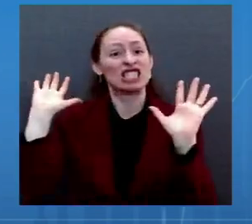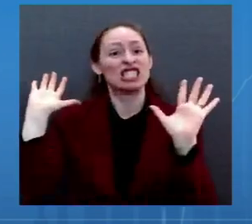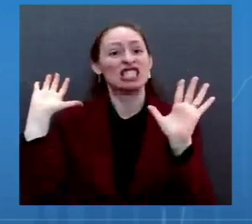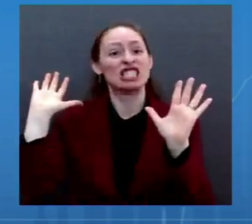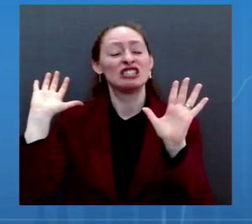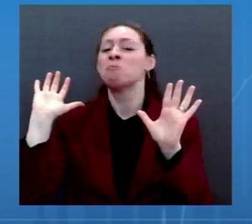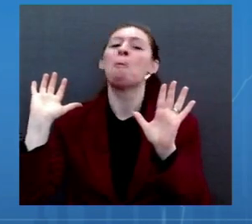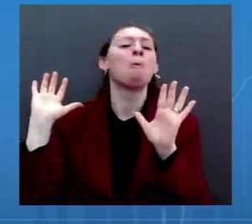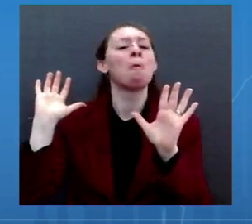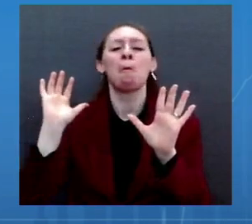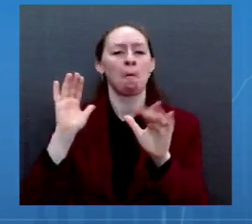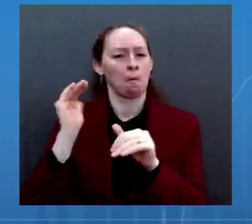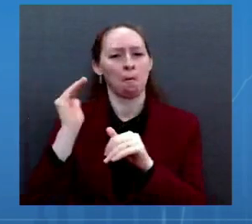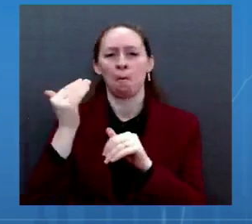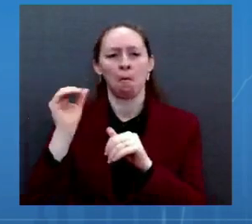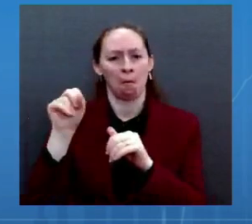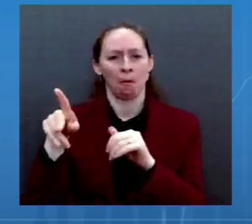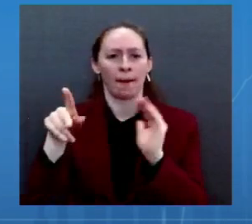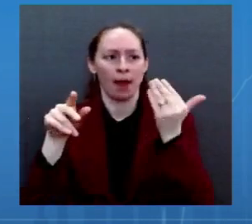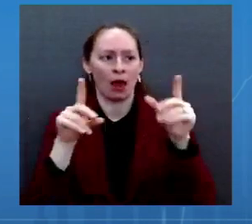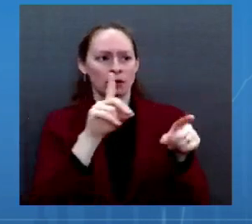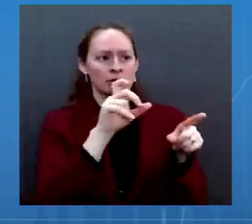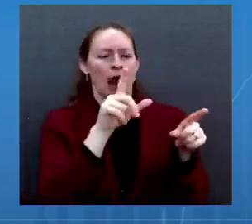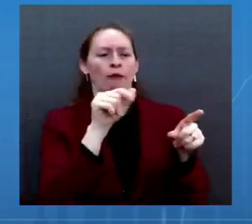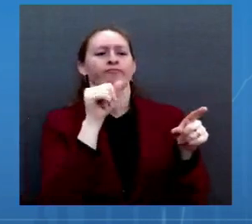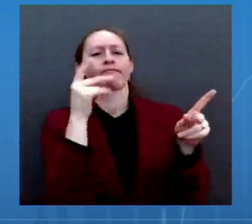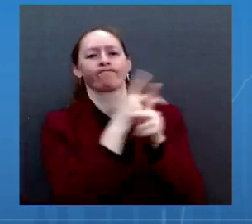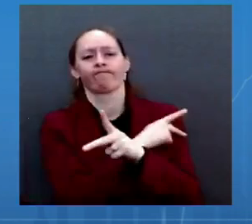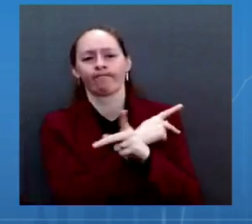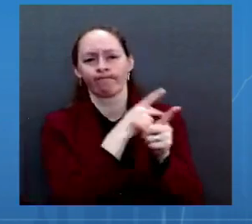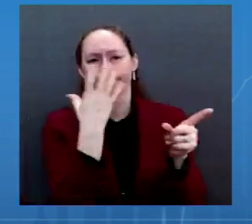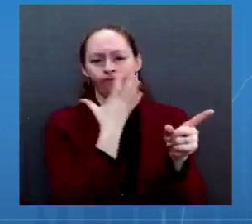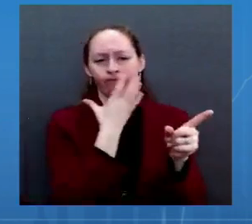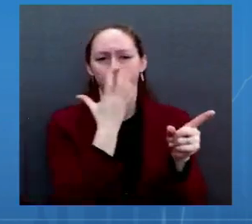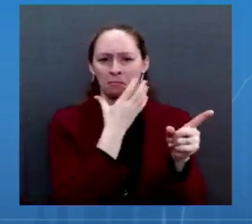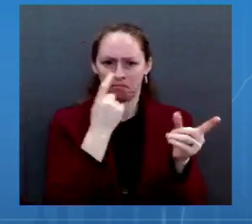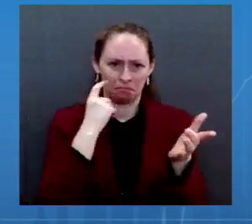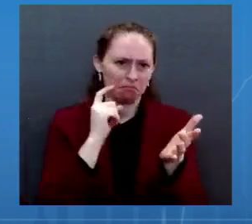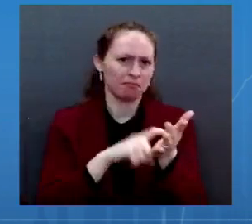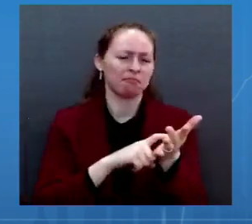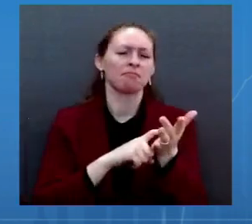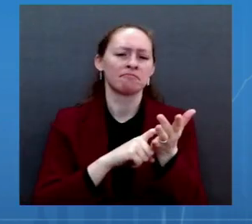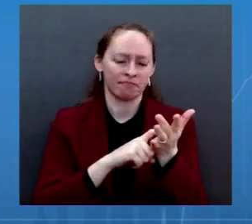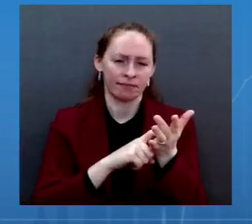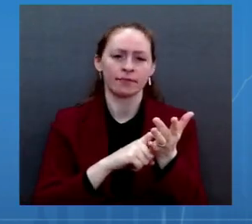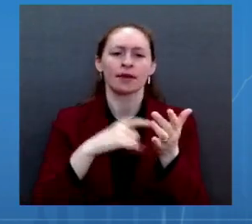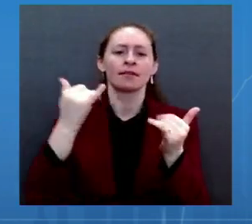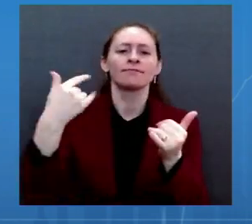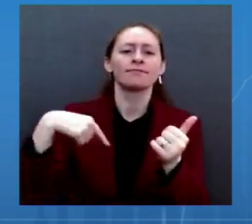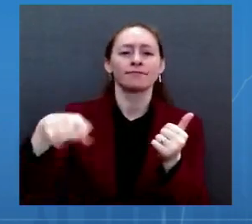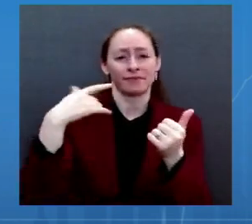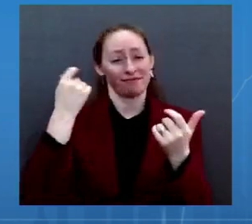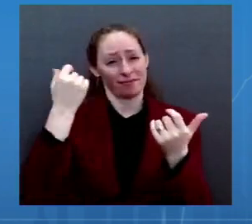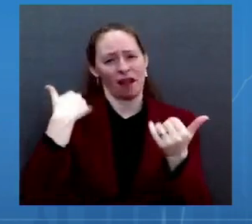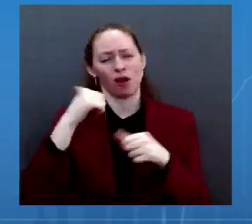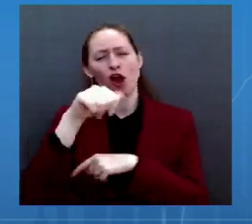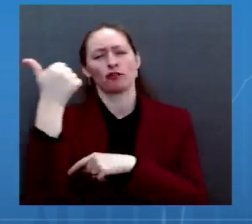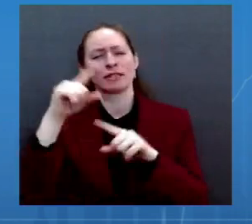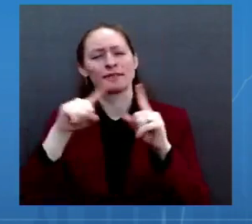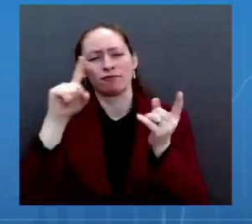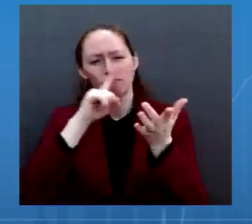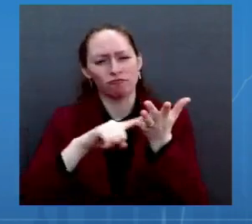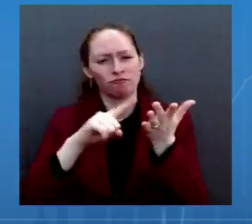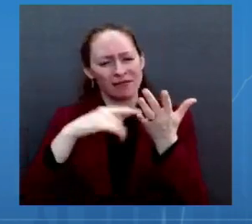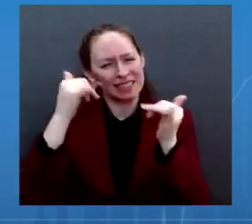more preliminary, but nonetheless indications from Houston, Texas indicate that we are seeing similar